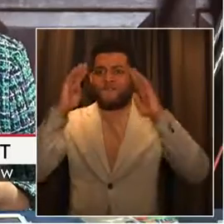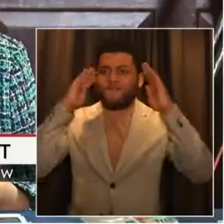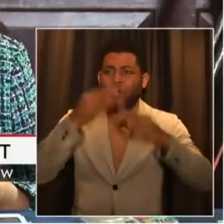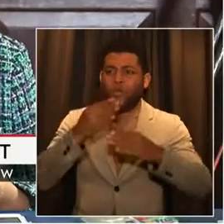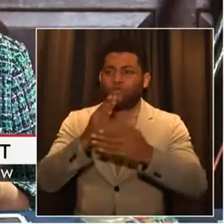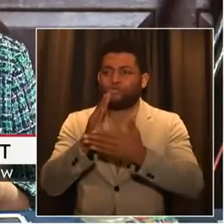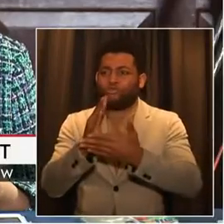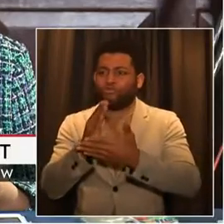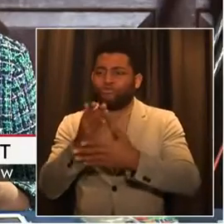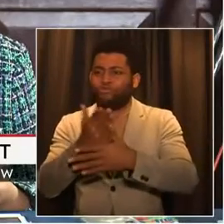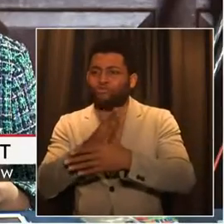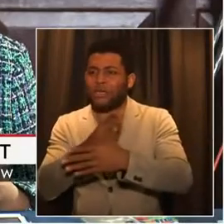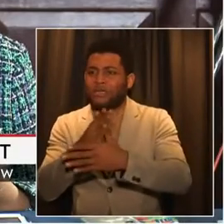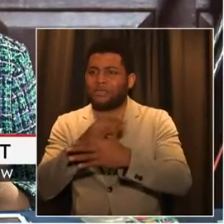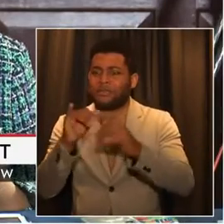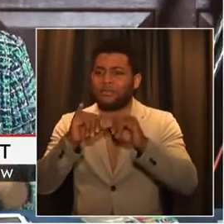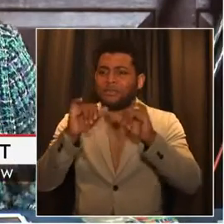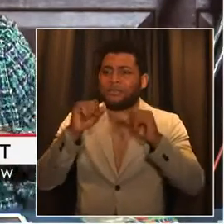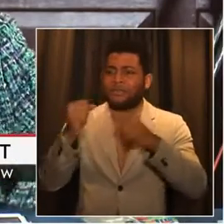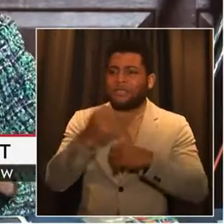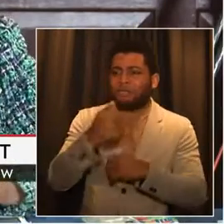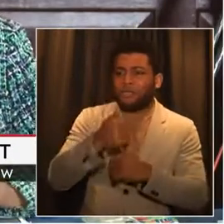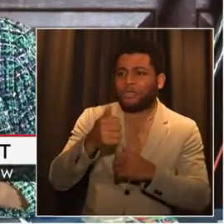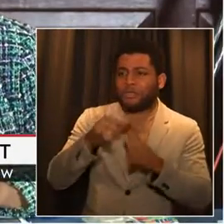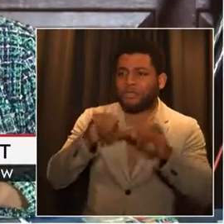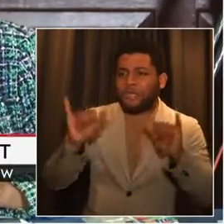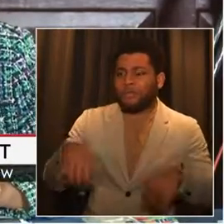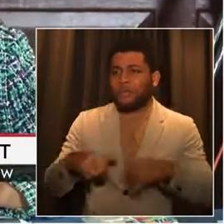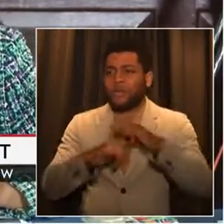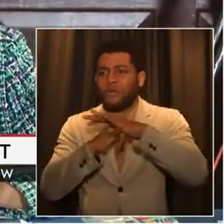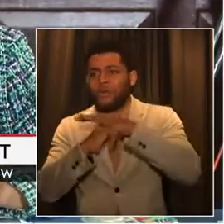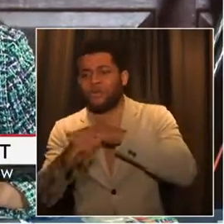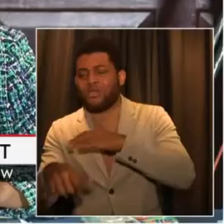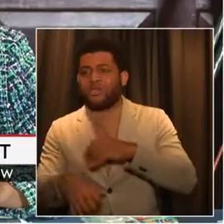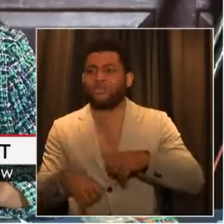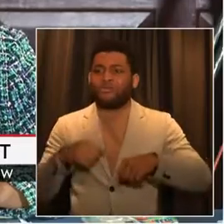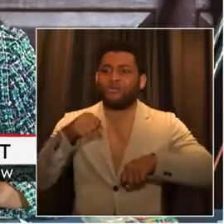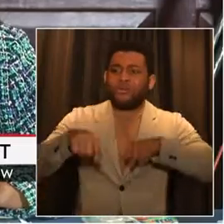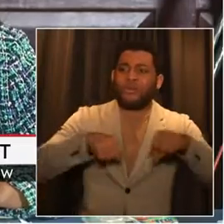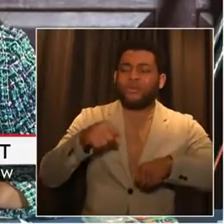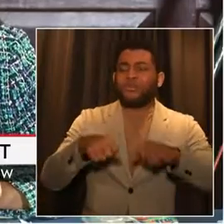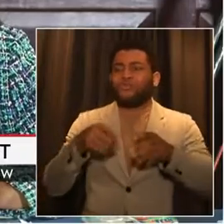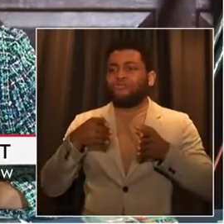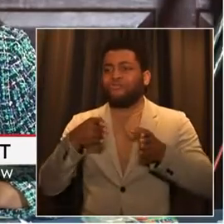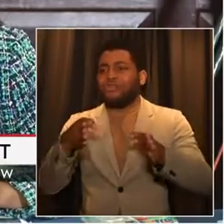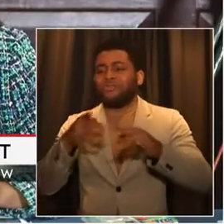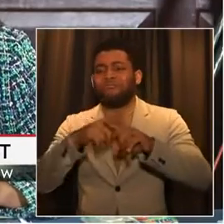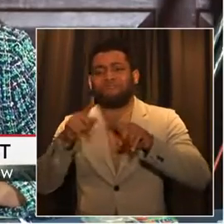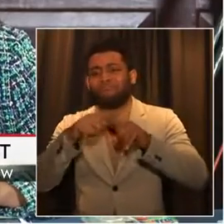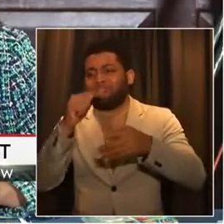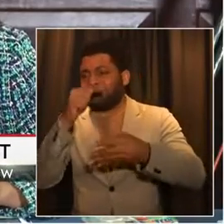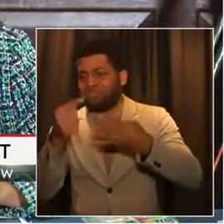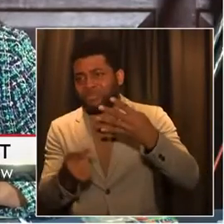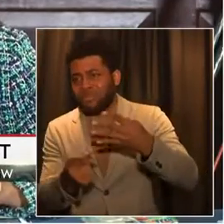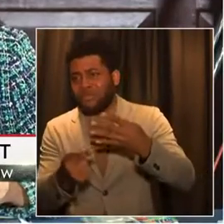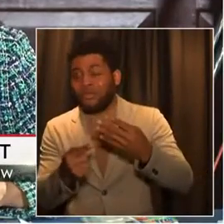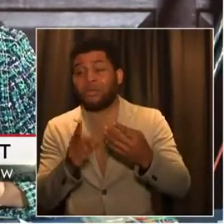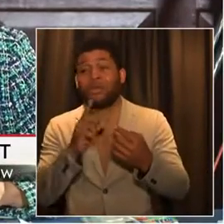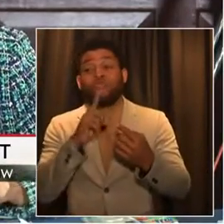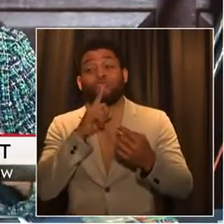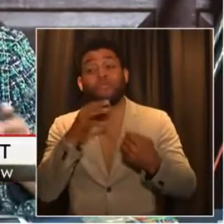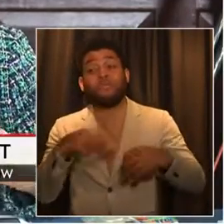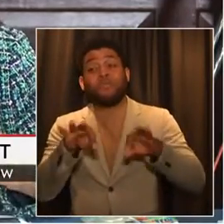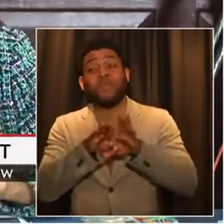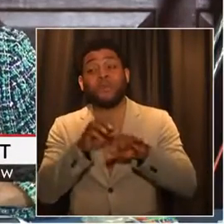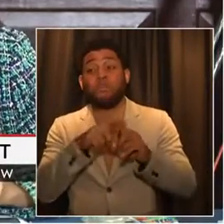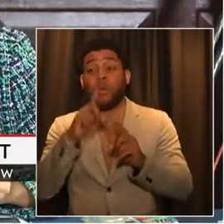metro, in bike lanes, and other alternative means of transportation are important. I think your question about parking